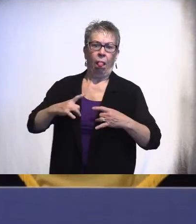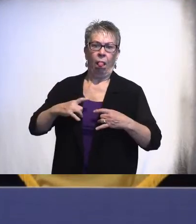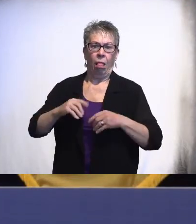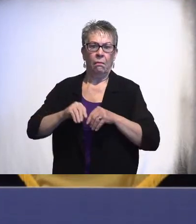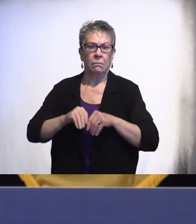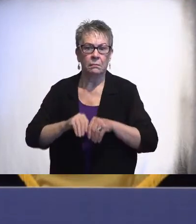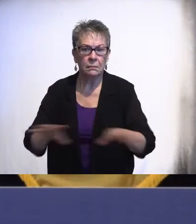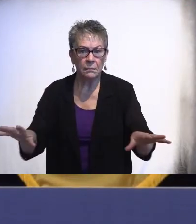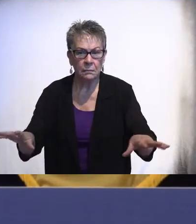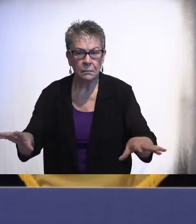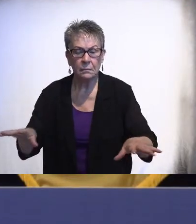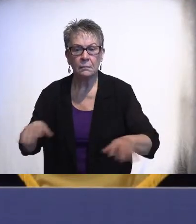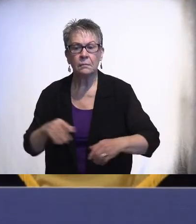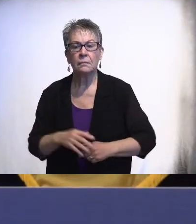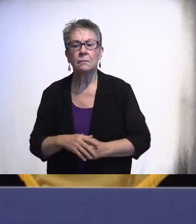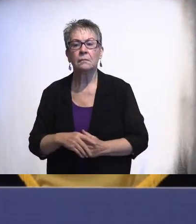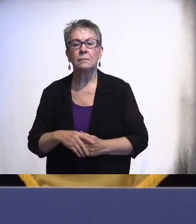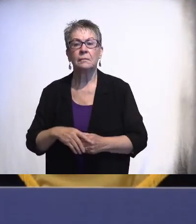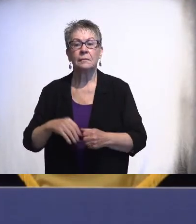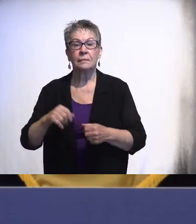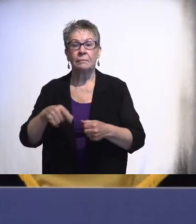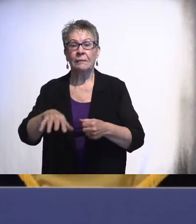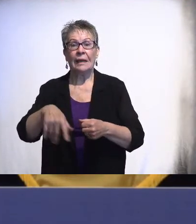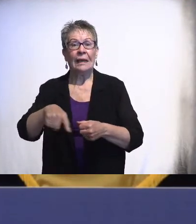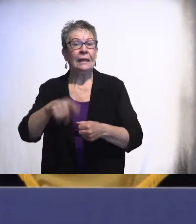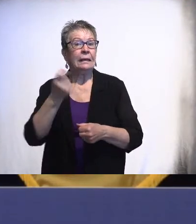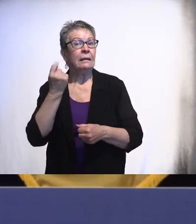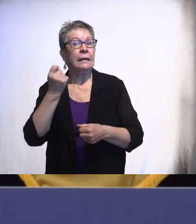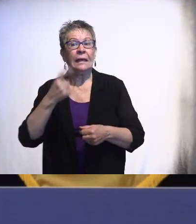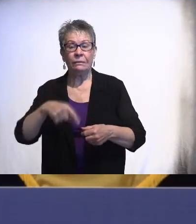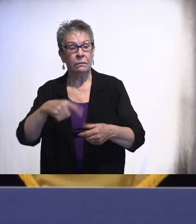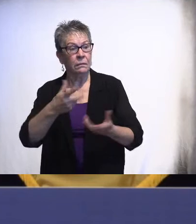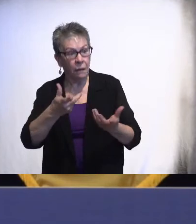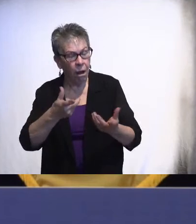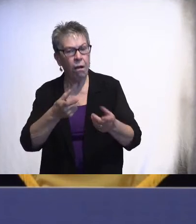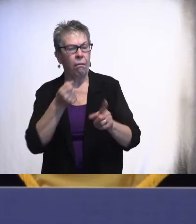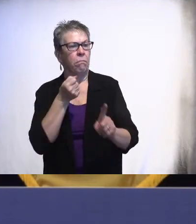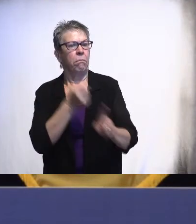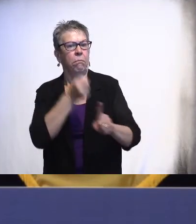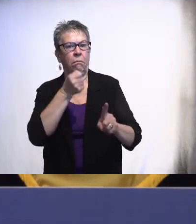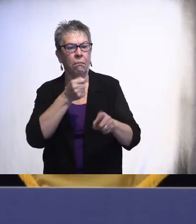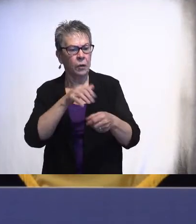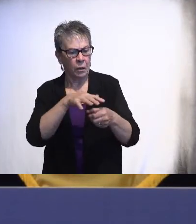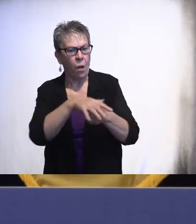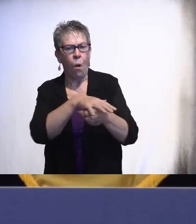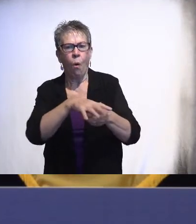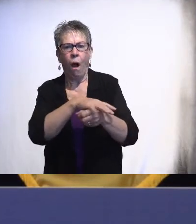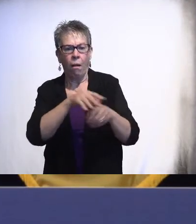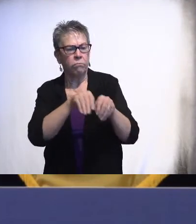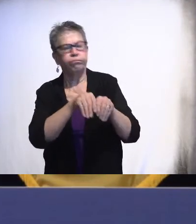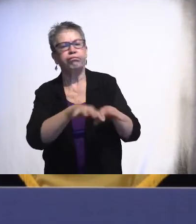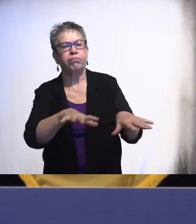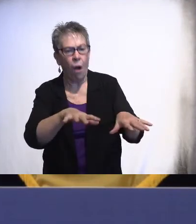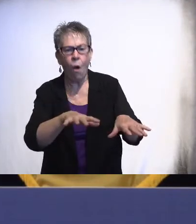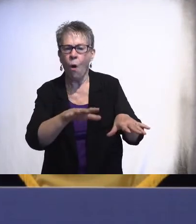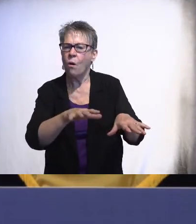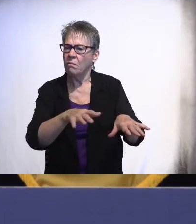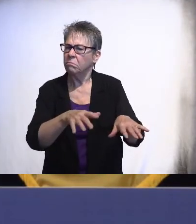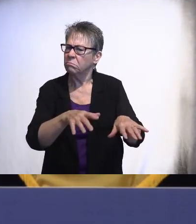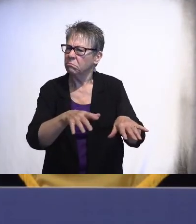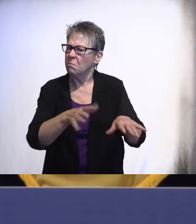going without a mask on March 7th. But again, 2 things. You got to reserve the right, as a district reserves the right